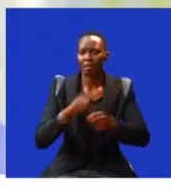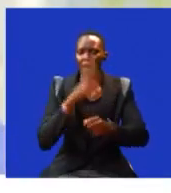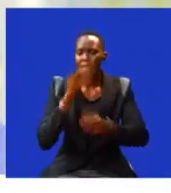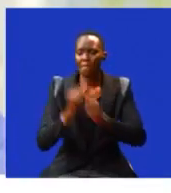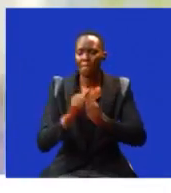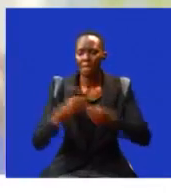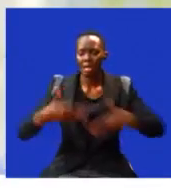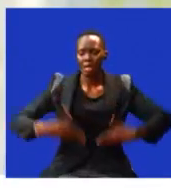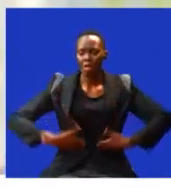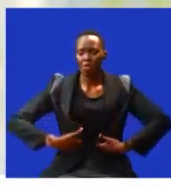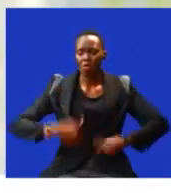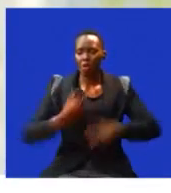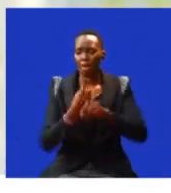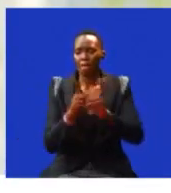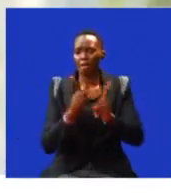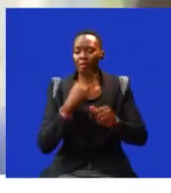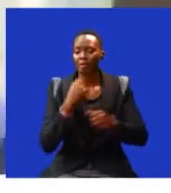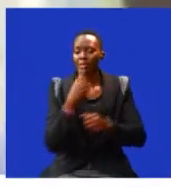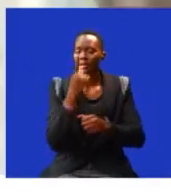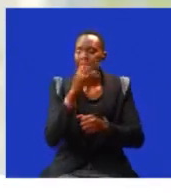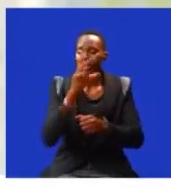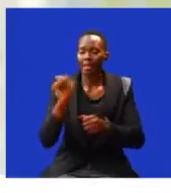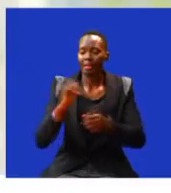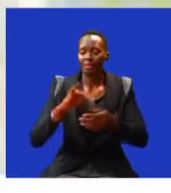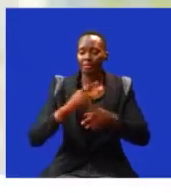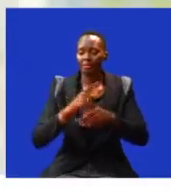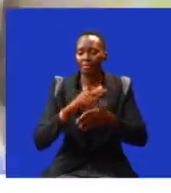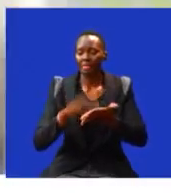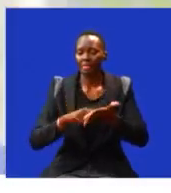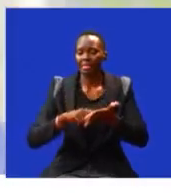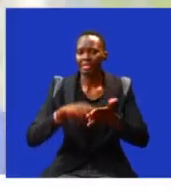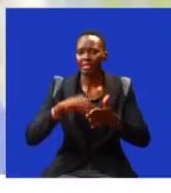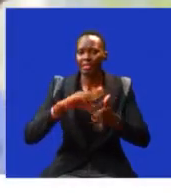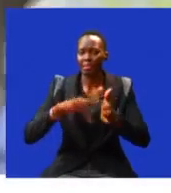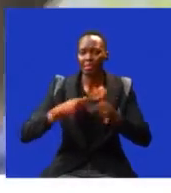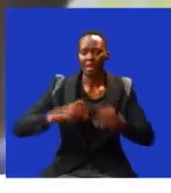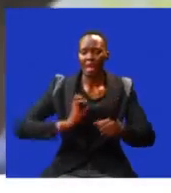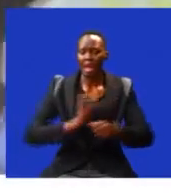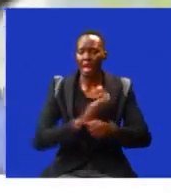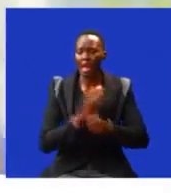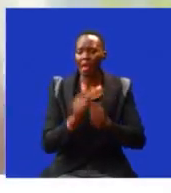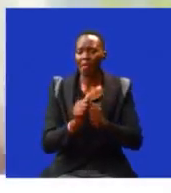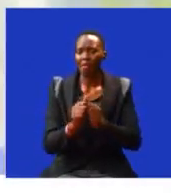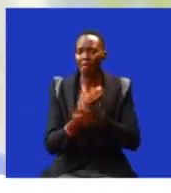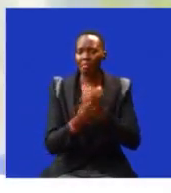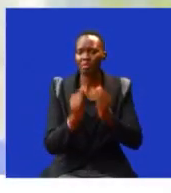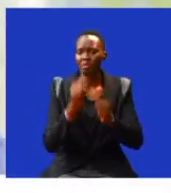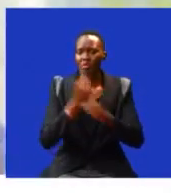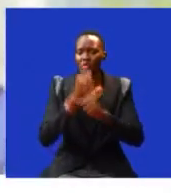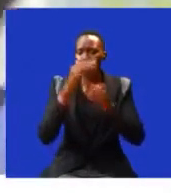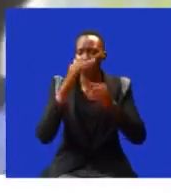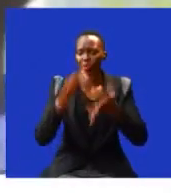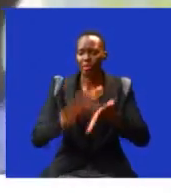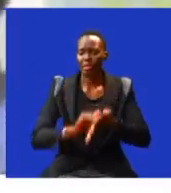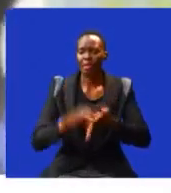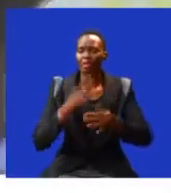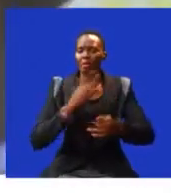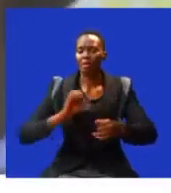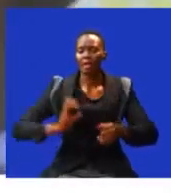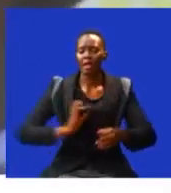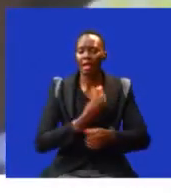young people. But we want to tell them that this is our project. We need not to do that. We want our